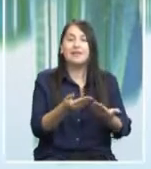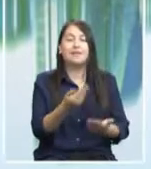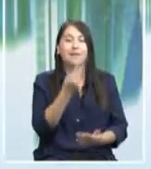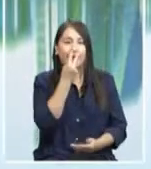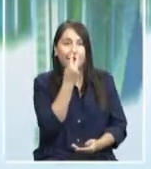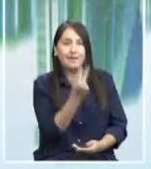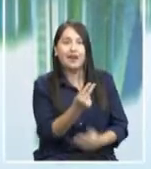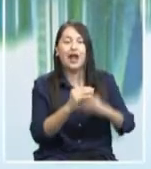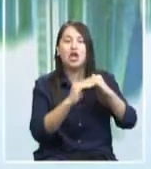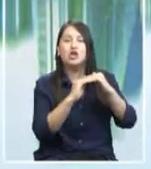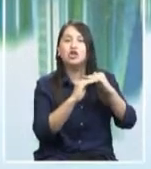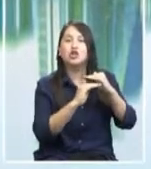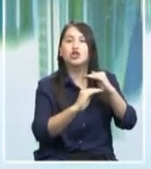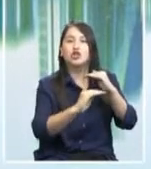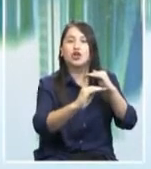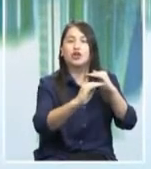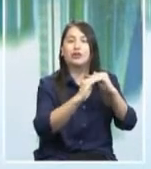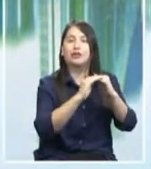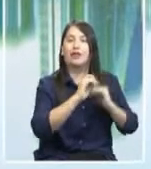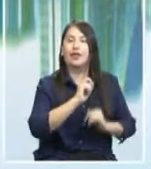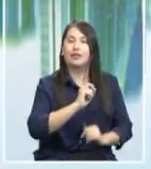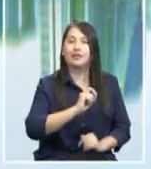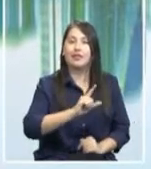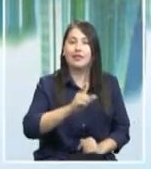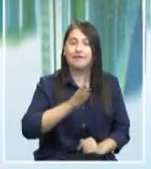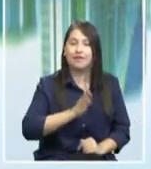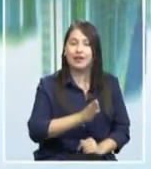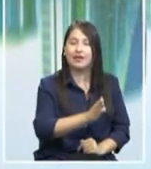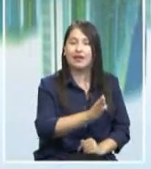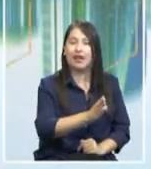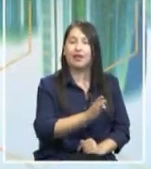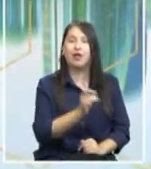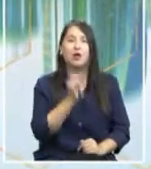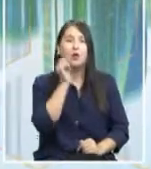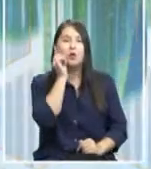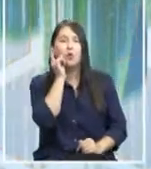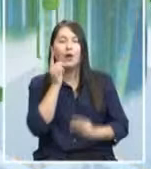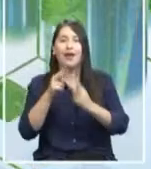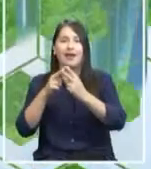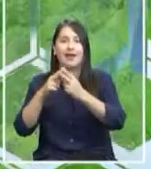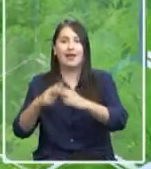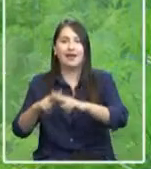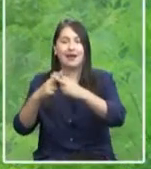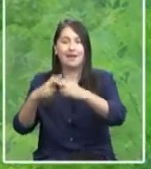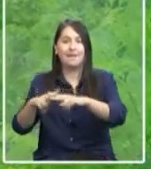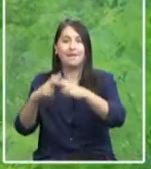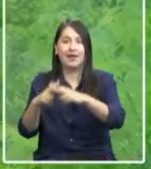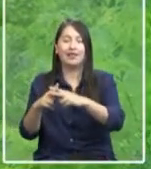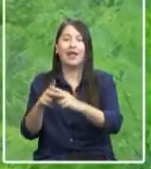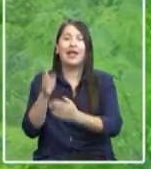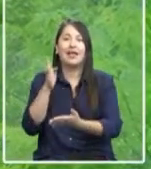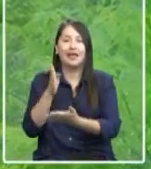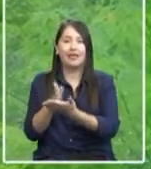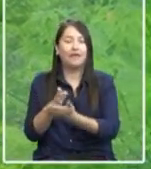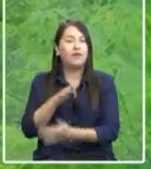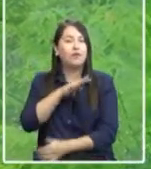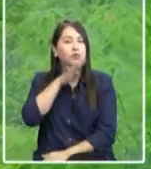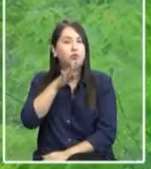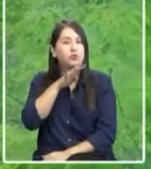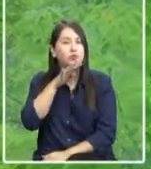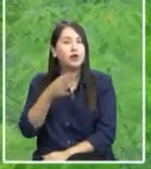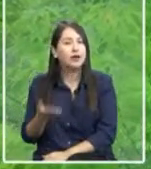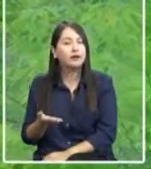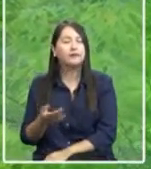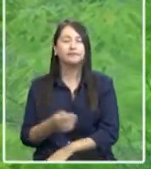technical tools and instruments that we should be using? My charge, in a way, was to speak about knowledge. But